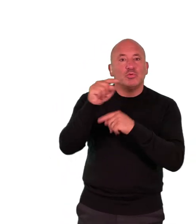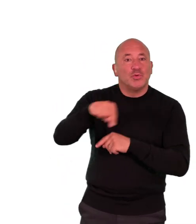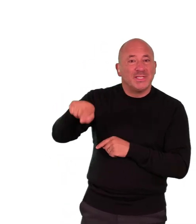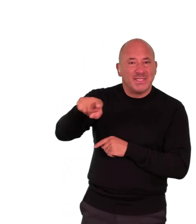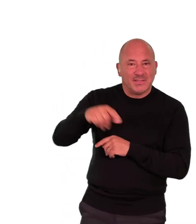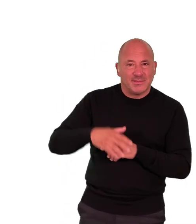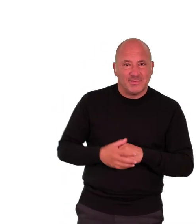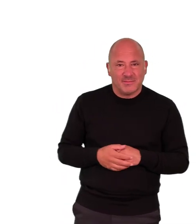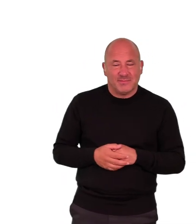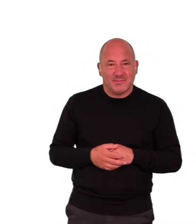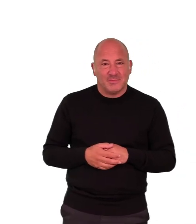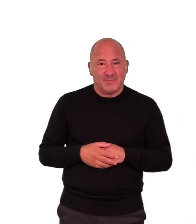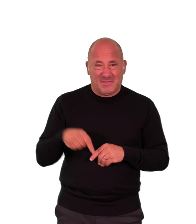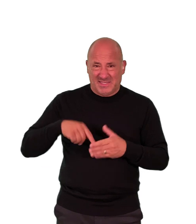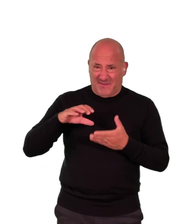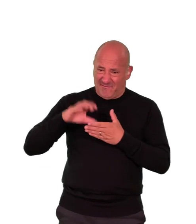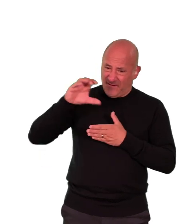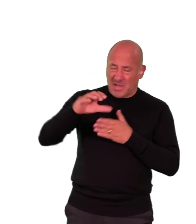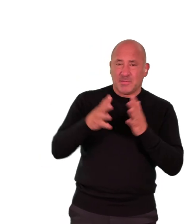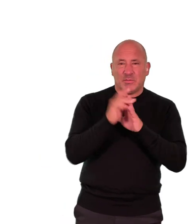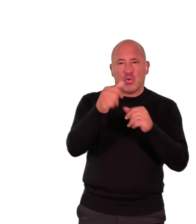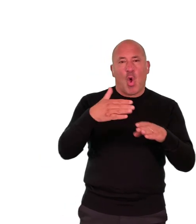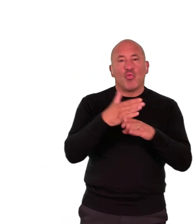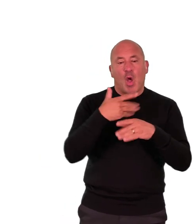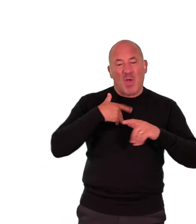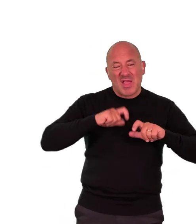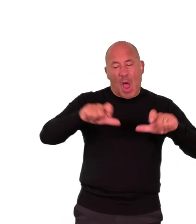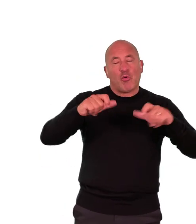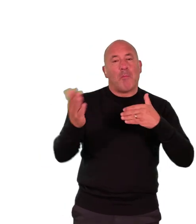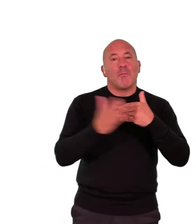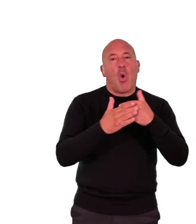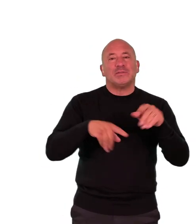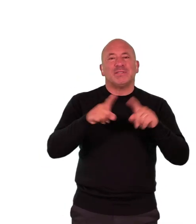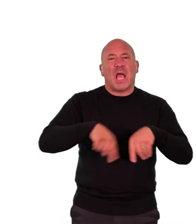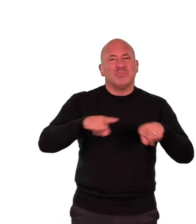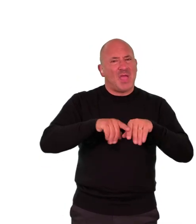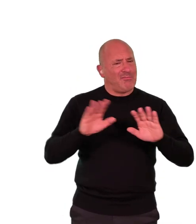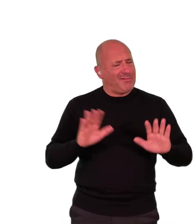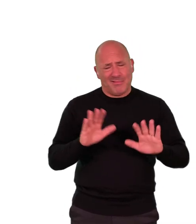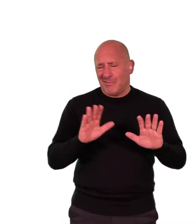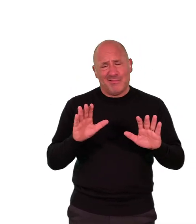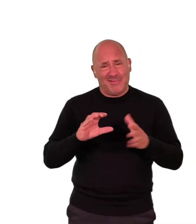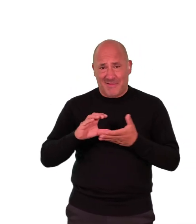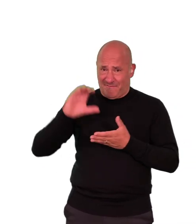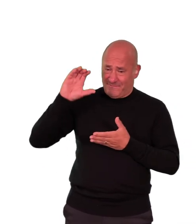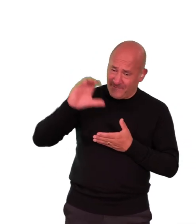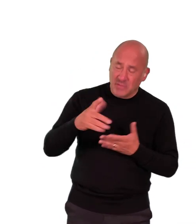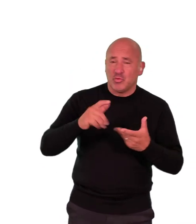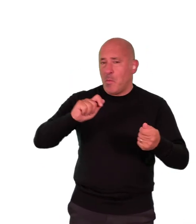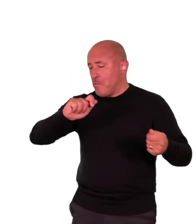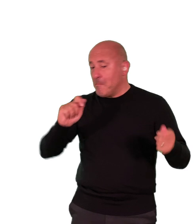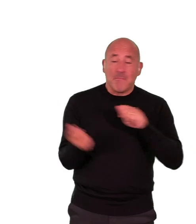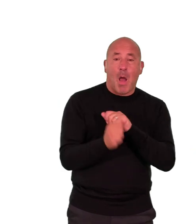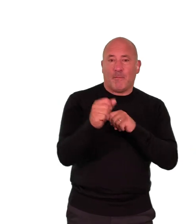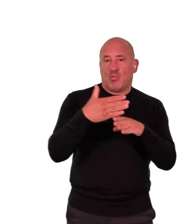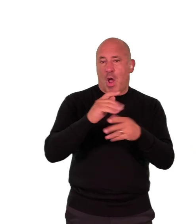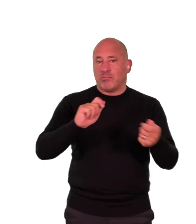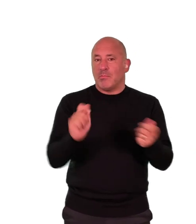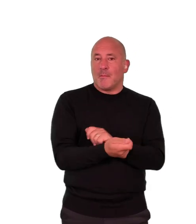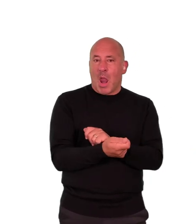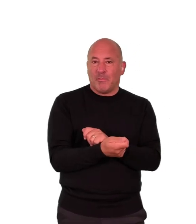DYCP exists to support those really rare moments in your life when everything comes together to enable a big shift.